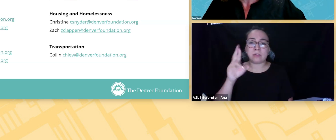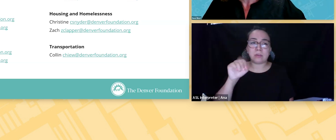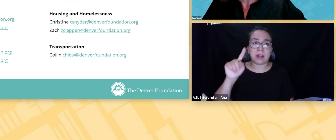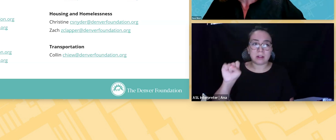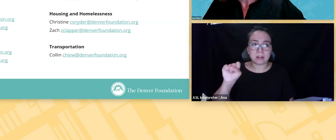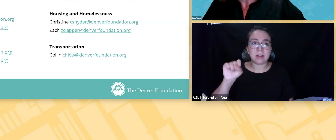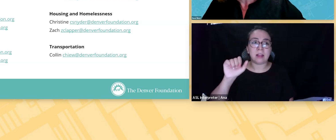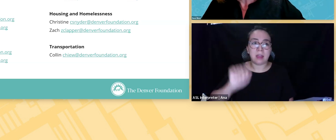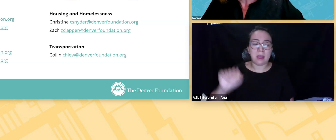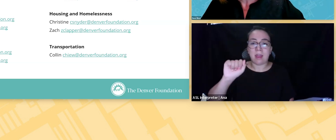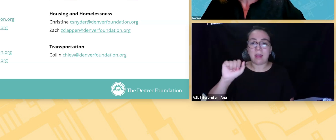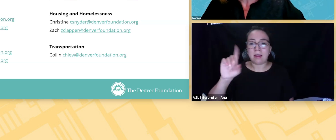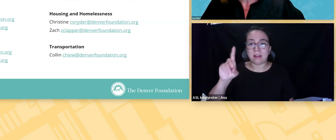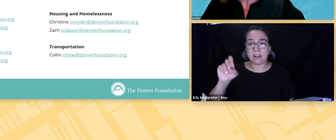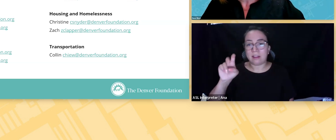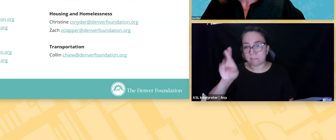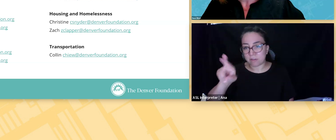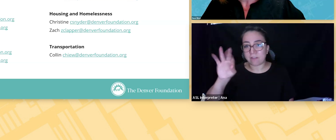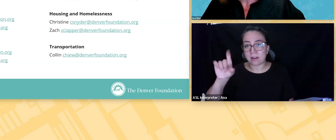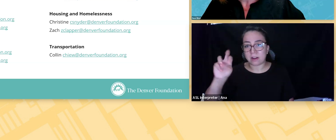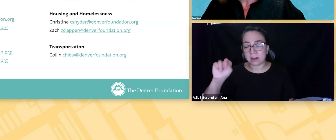grants@denverfoundation.org and we'll get you to the right spot.